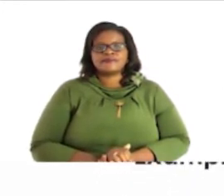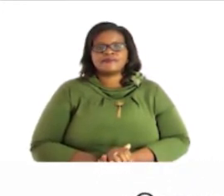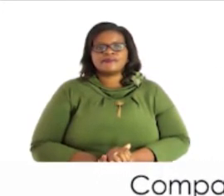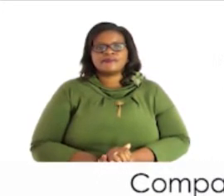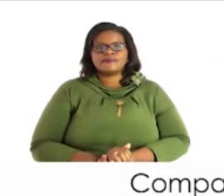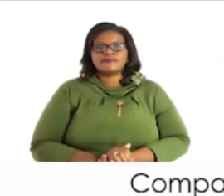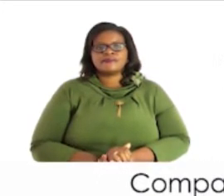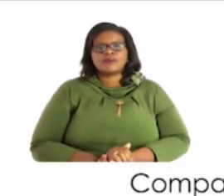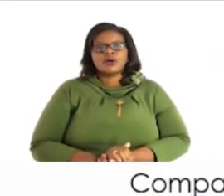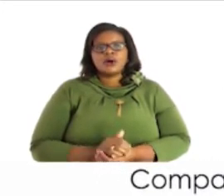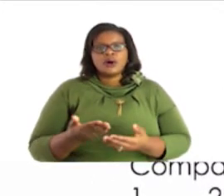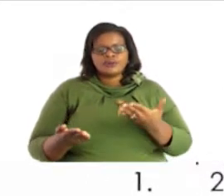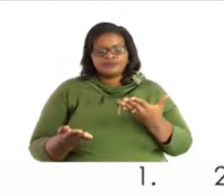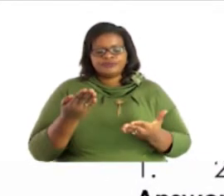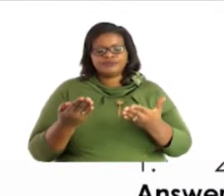Compare the following